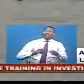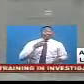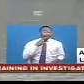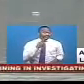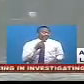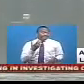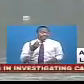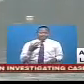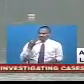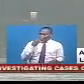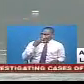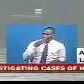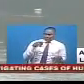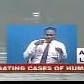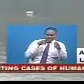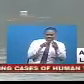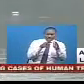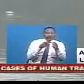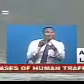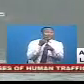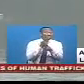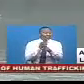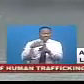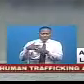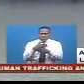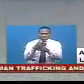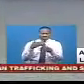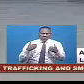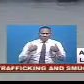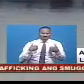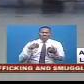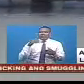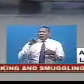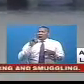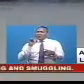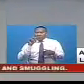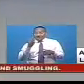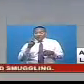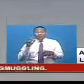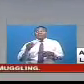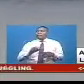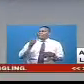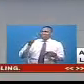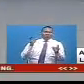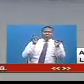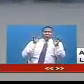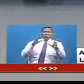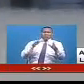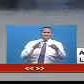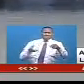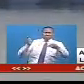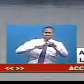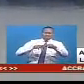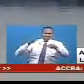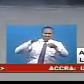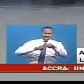that the feed used in cage culture has common ions which generate high and undesirable